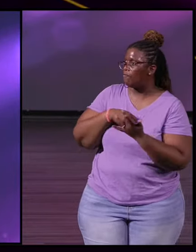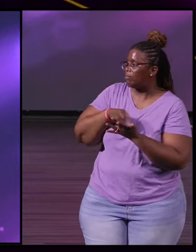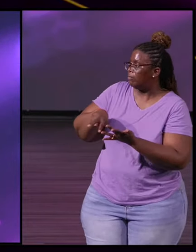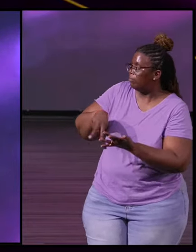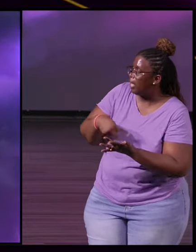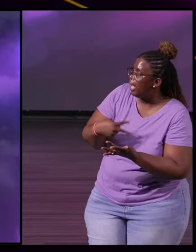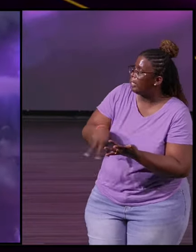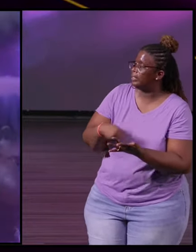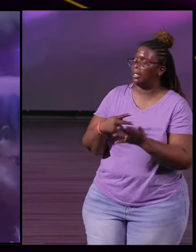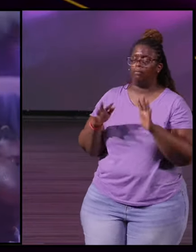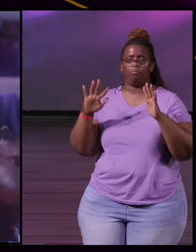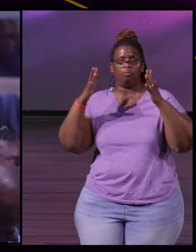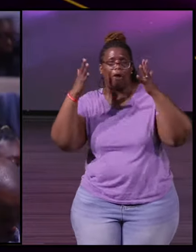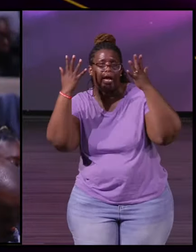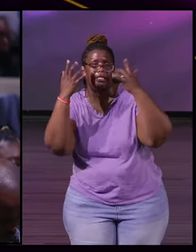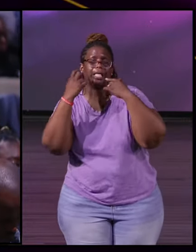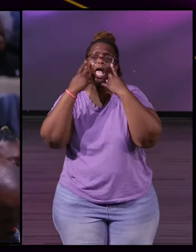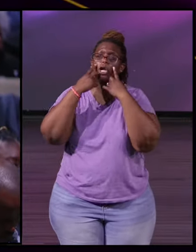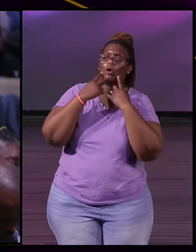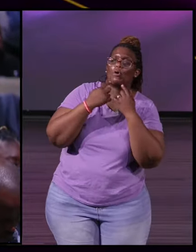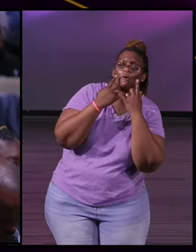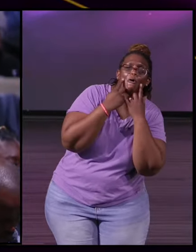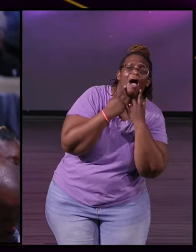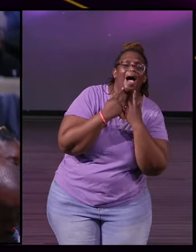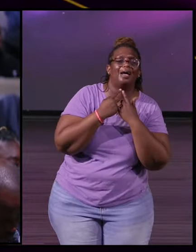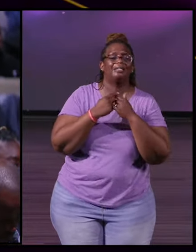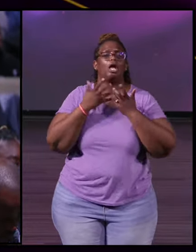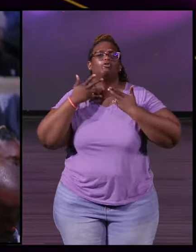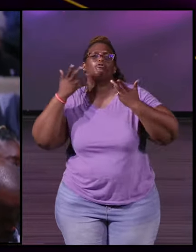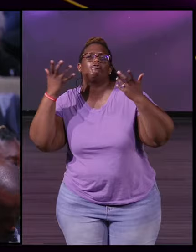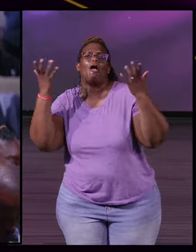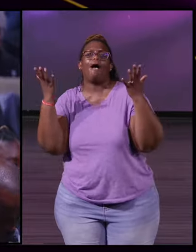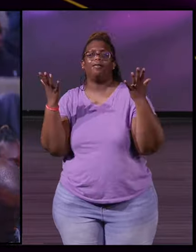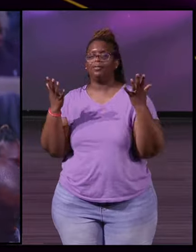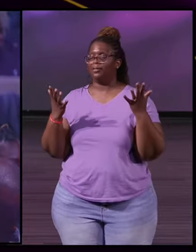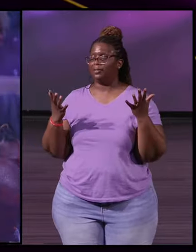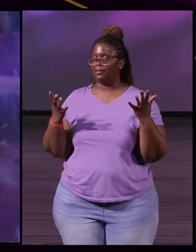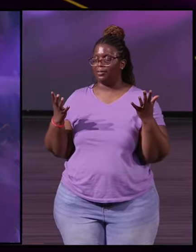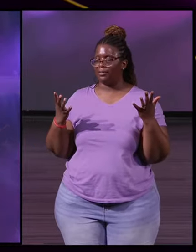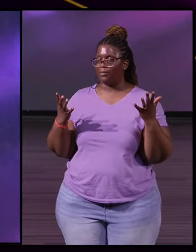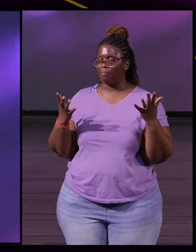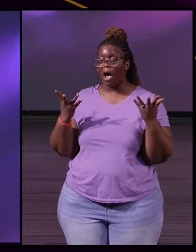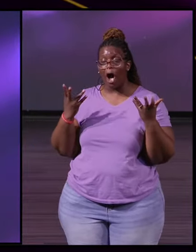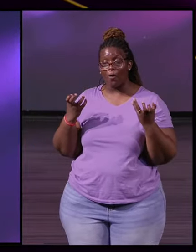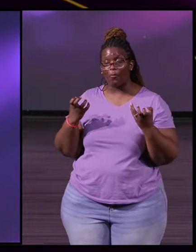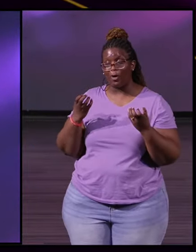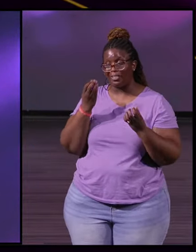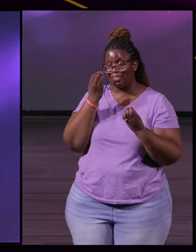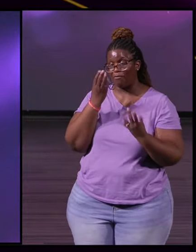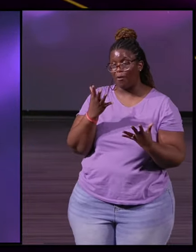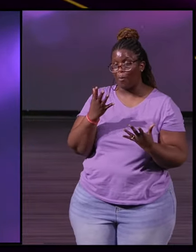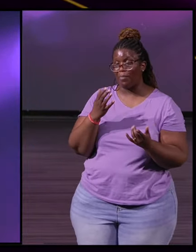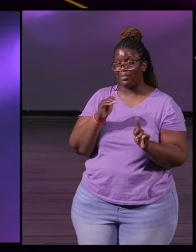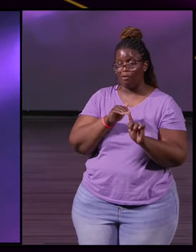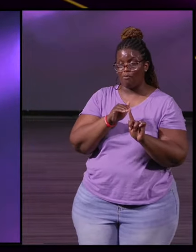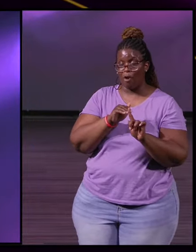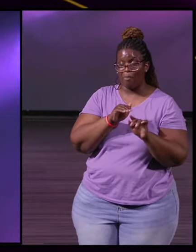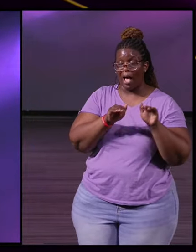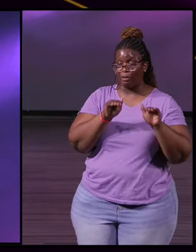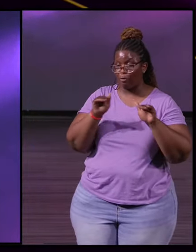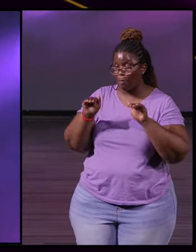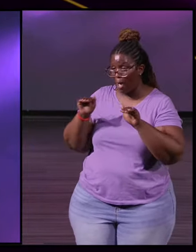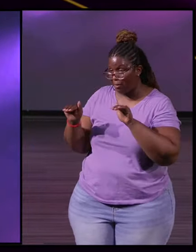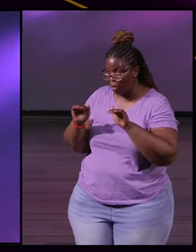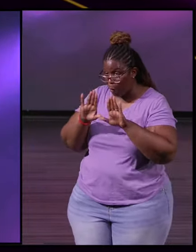and standing up and praising God for who He is. But I just always want to remind us on Sunday mornings when we get together, we